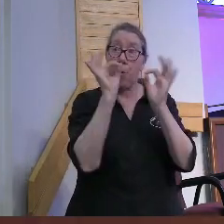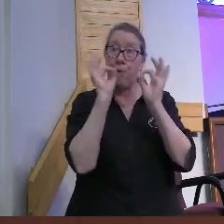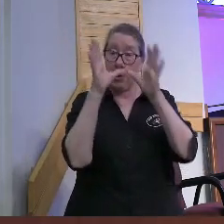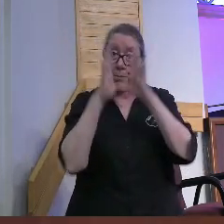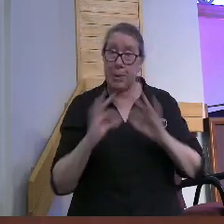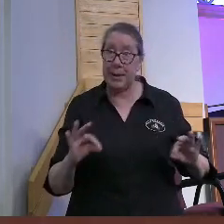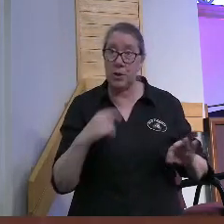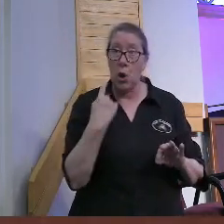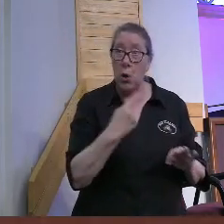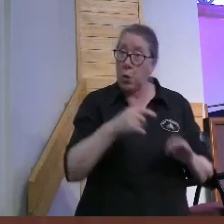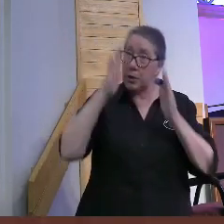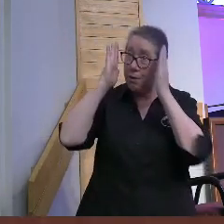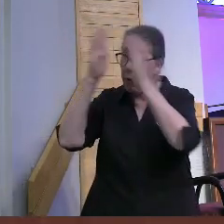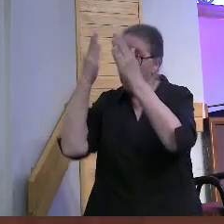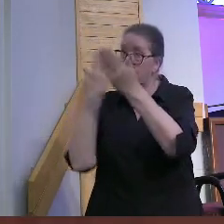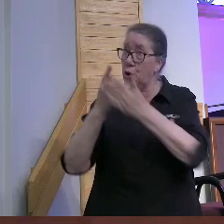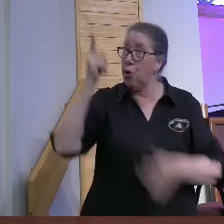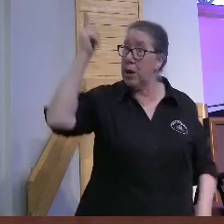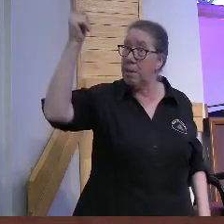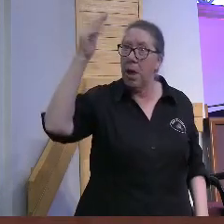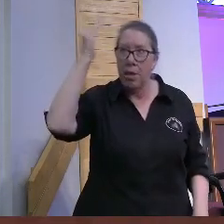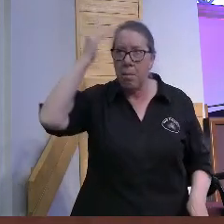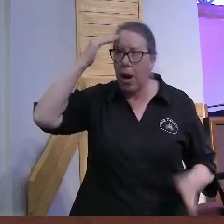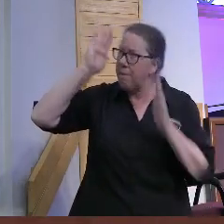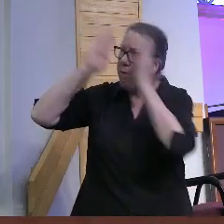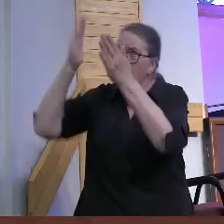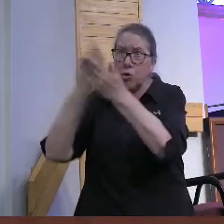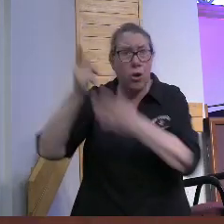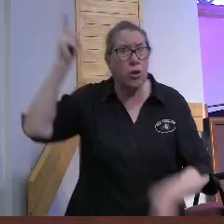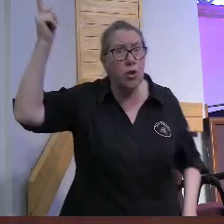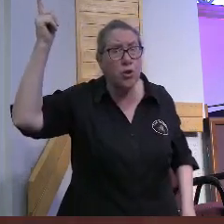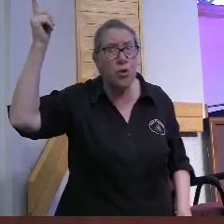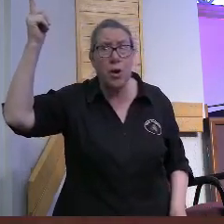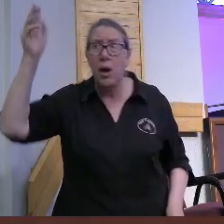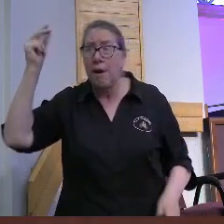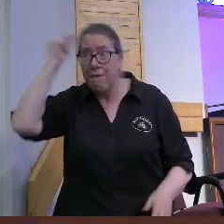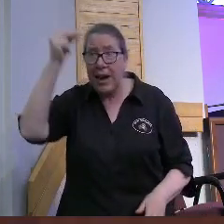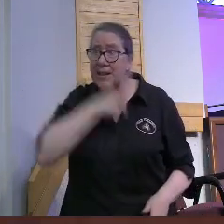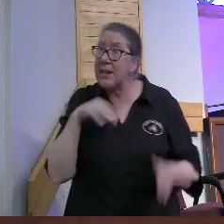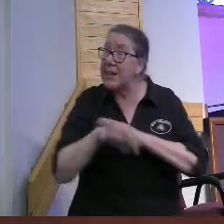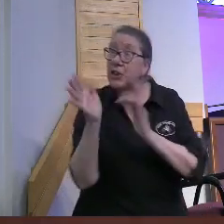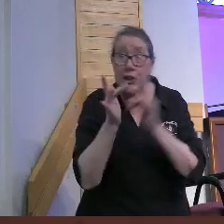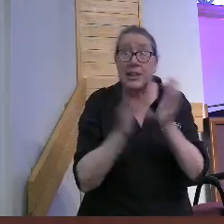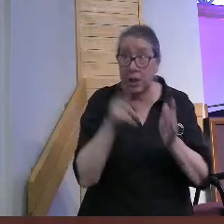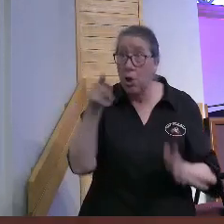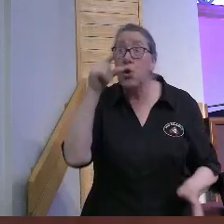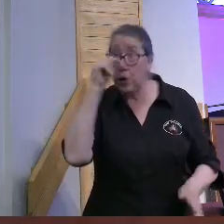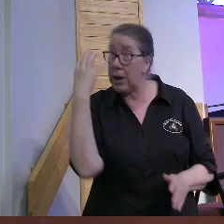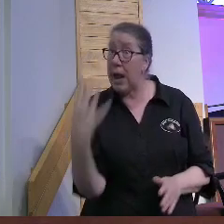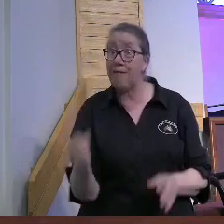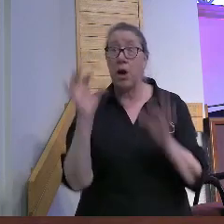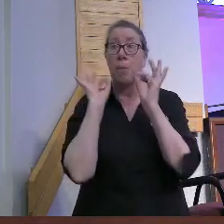you. If we can keep our mind stayed on Jesus, if we can keep our faith in Jesus, you can have